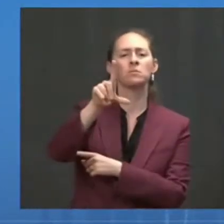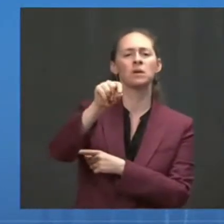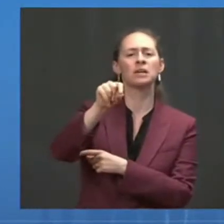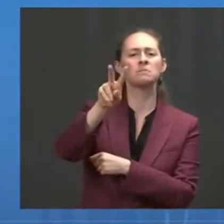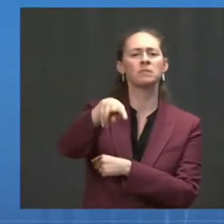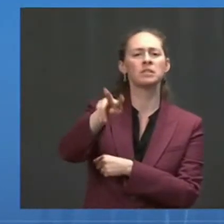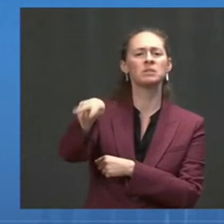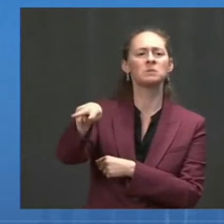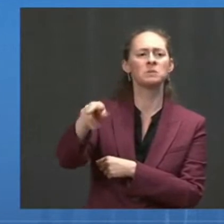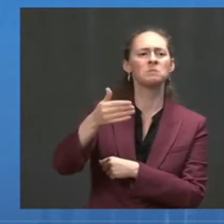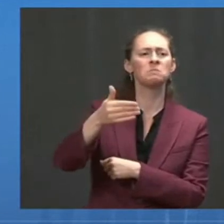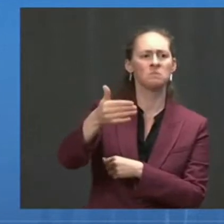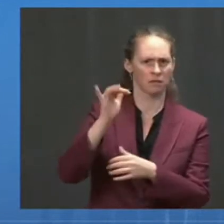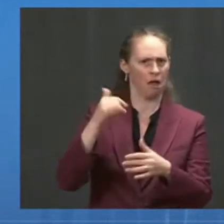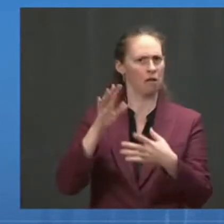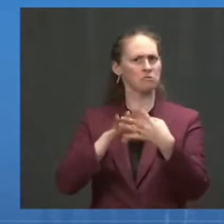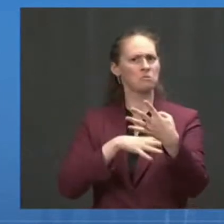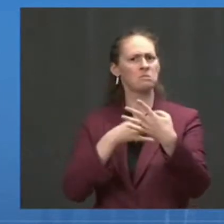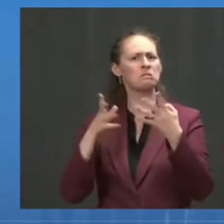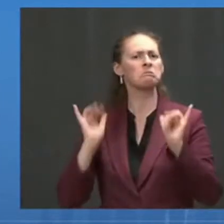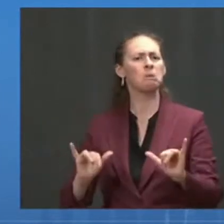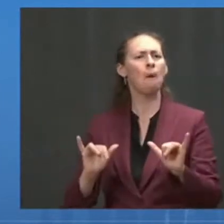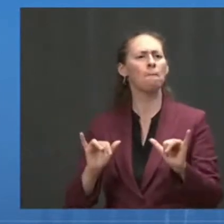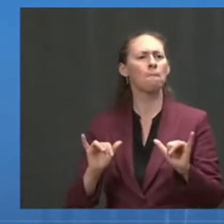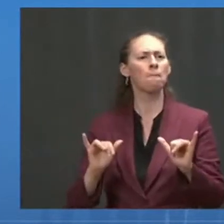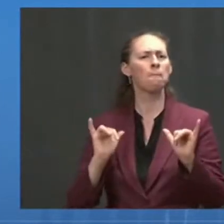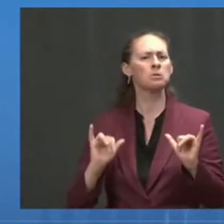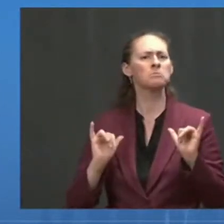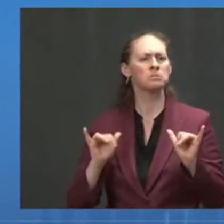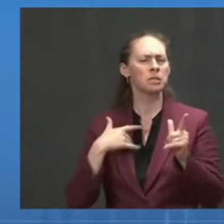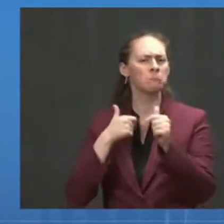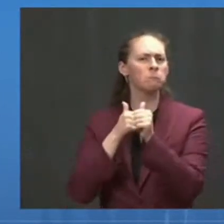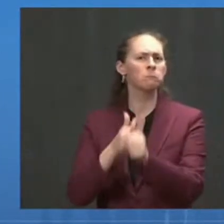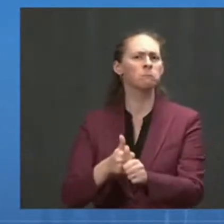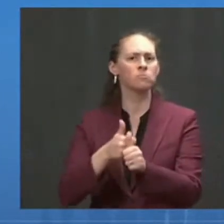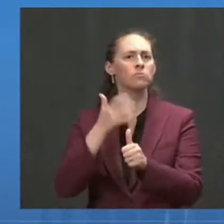there, Josh, and shipments are beginning in the next several days.